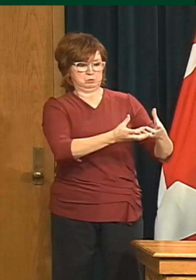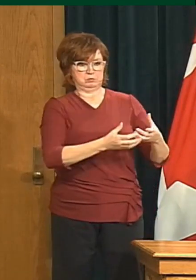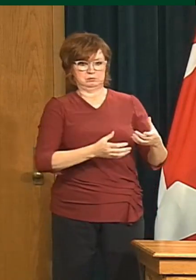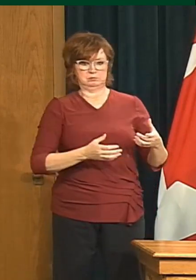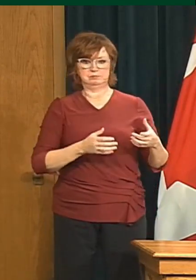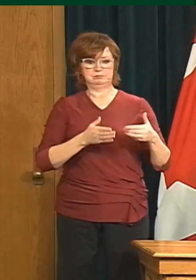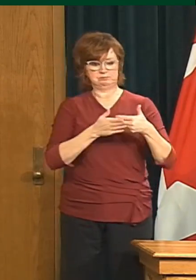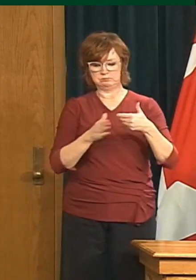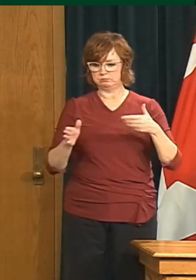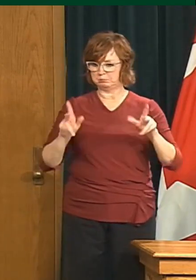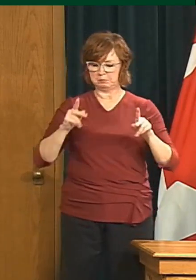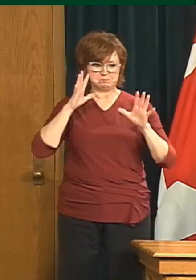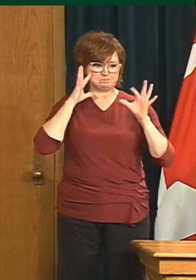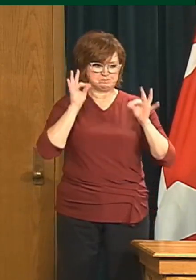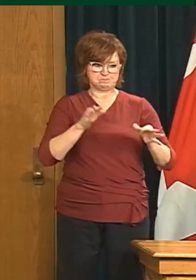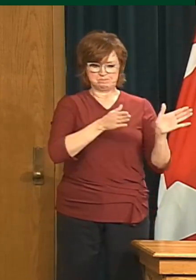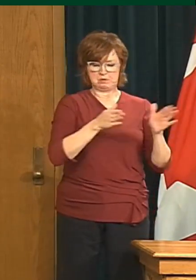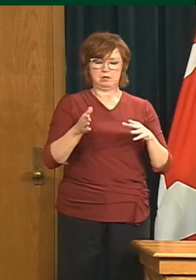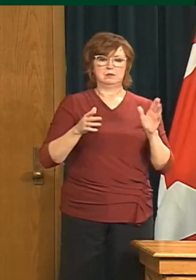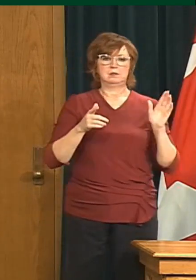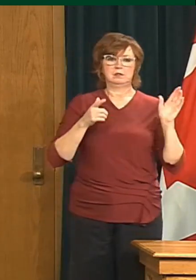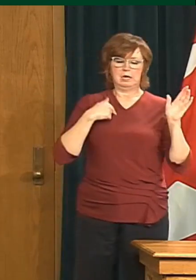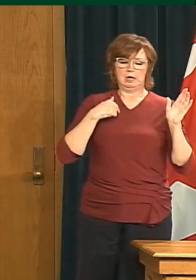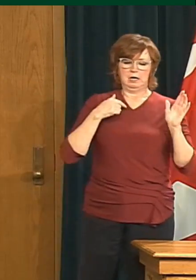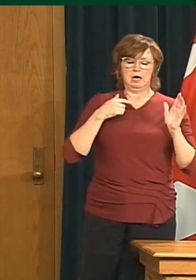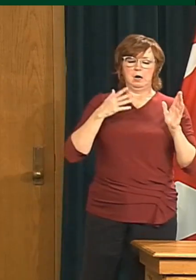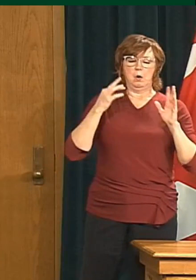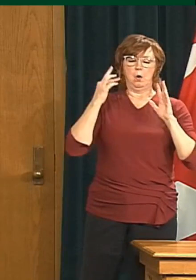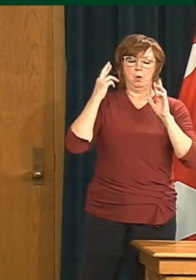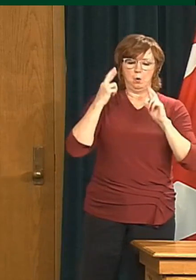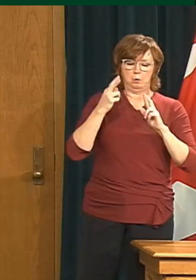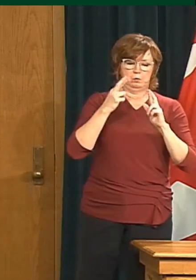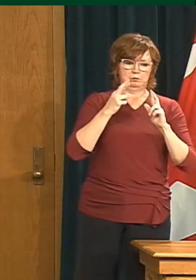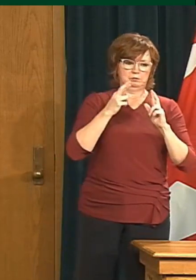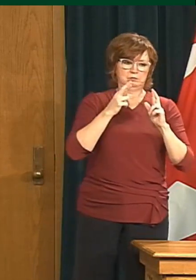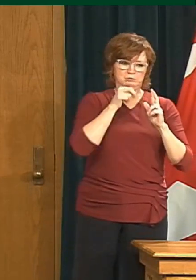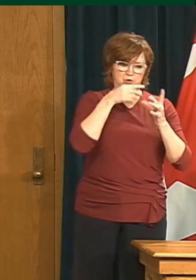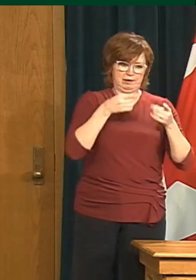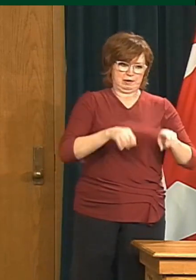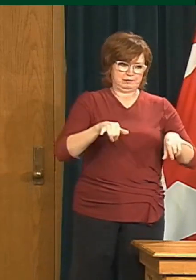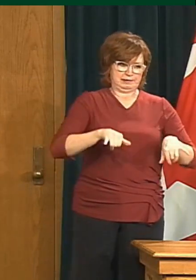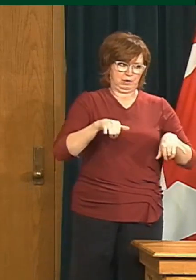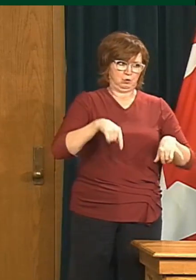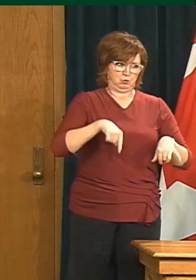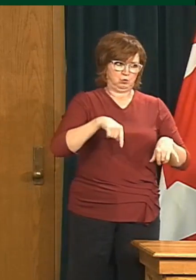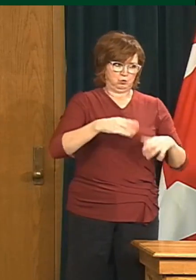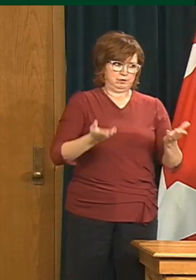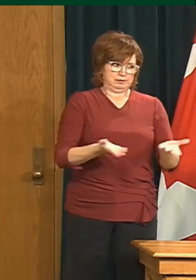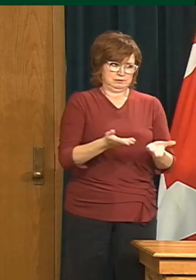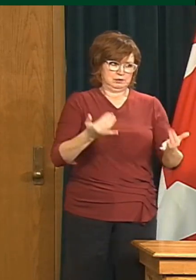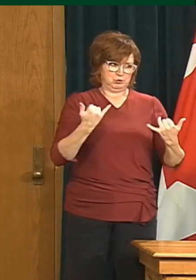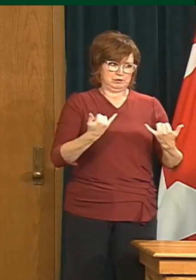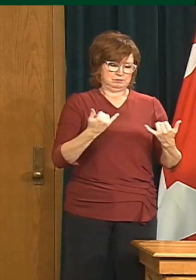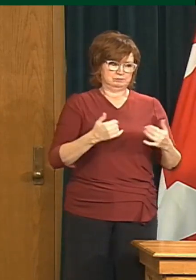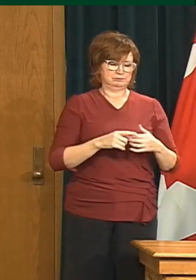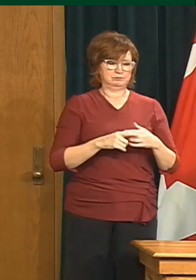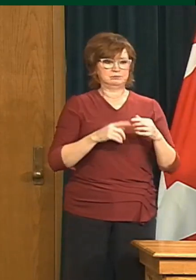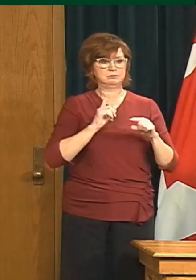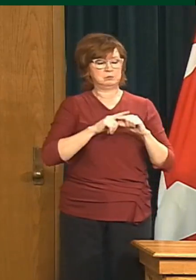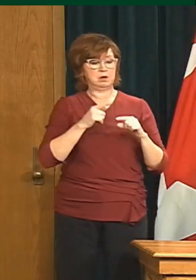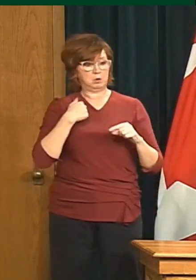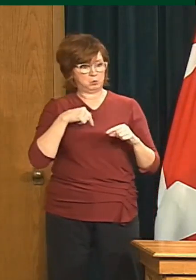that this is a extremely unusual, never happened before type of scenario that we're